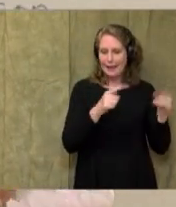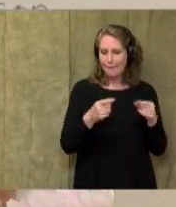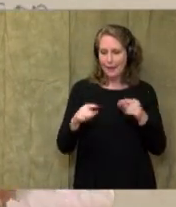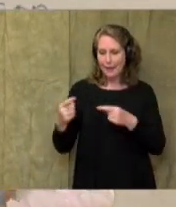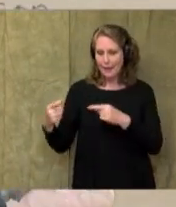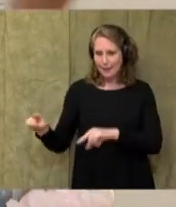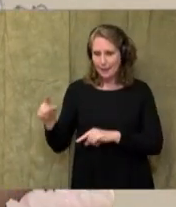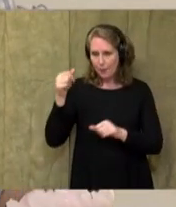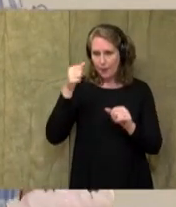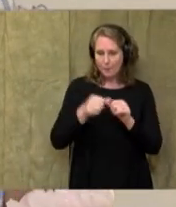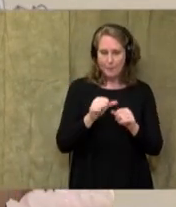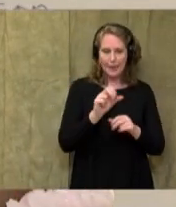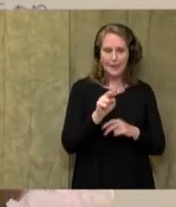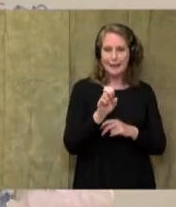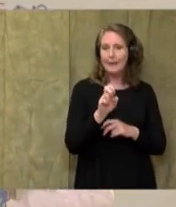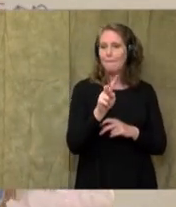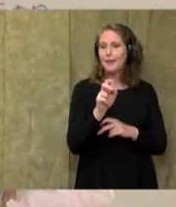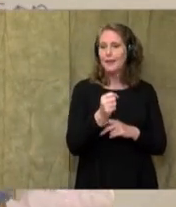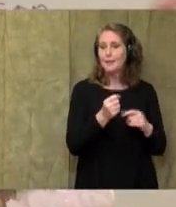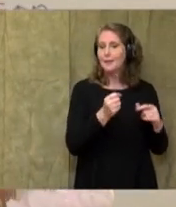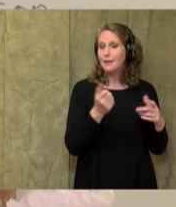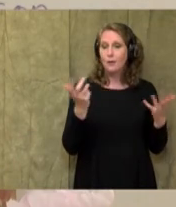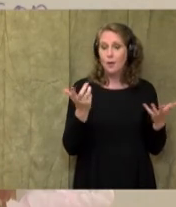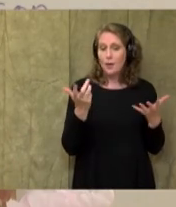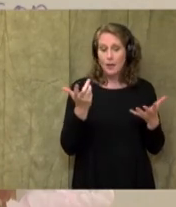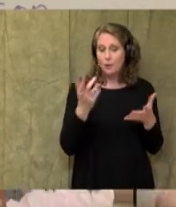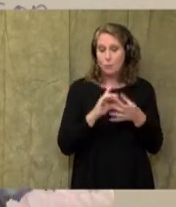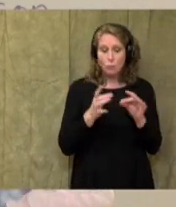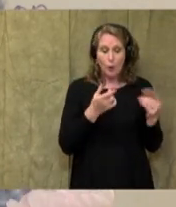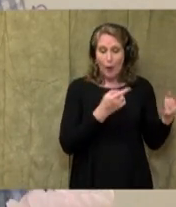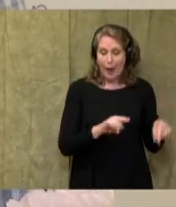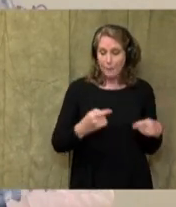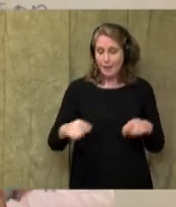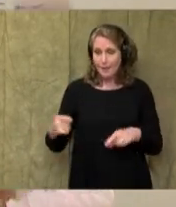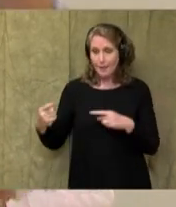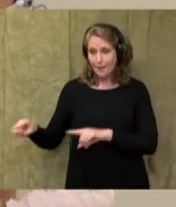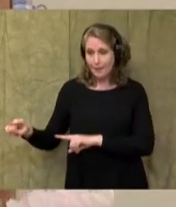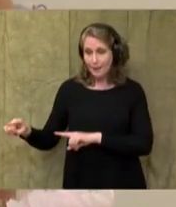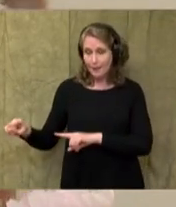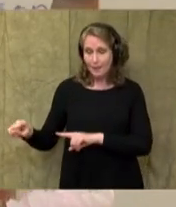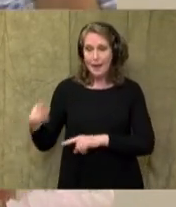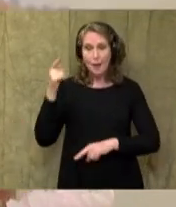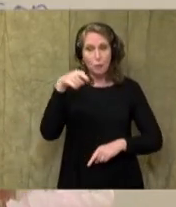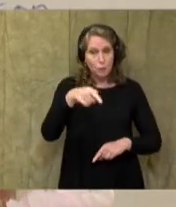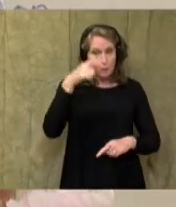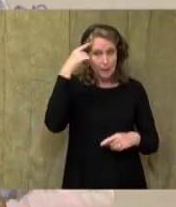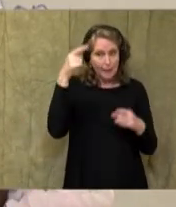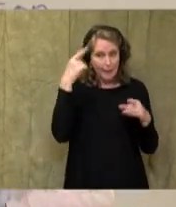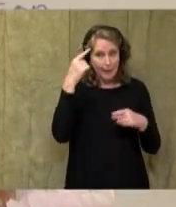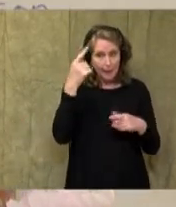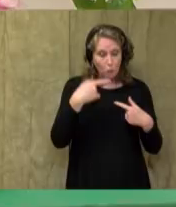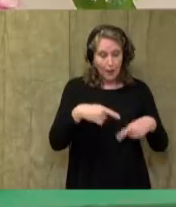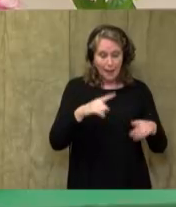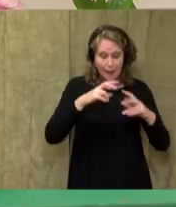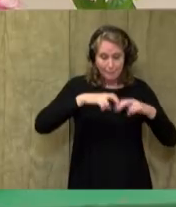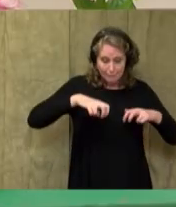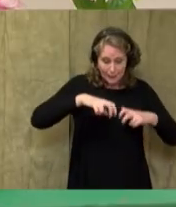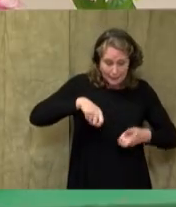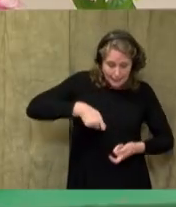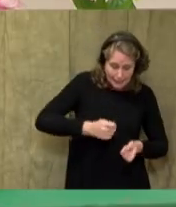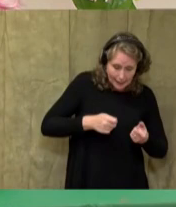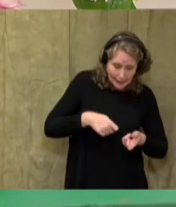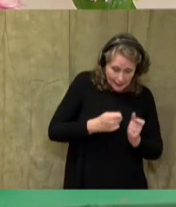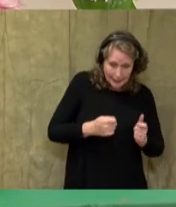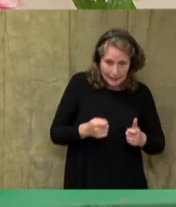okay? So remember, events are just what happens in the story, okay? So be thinking as I'm digging.